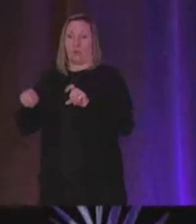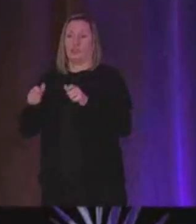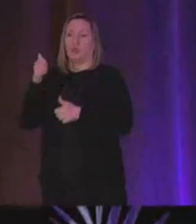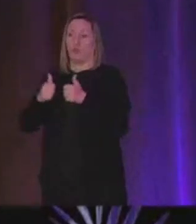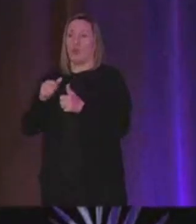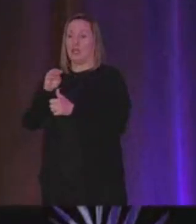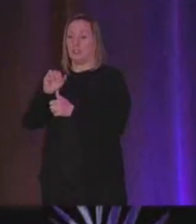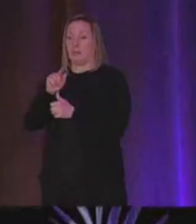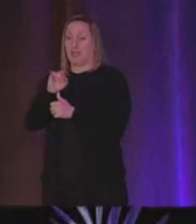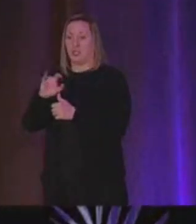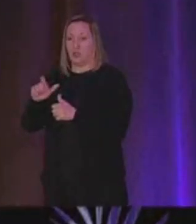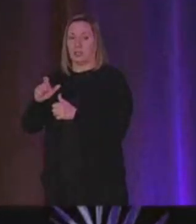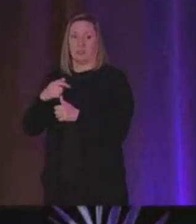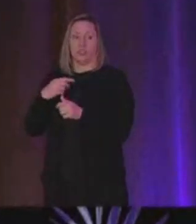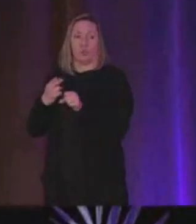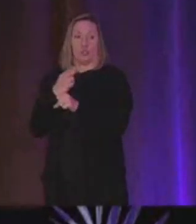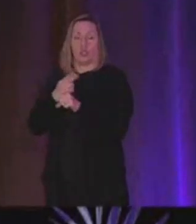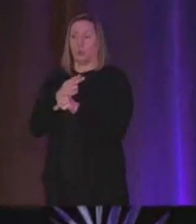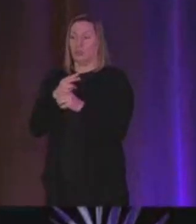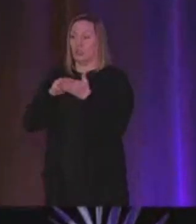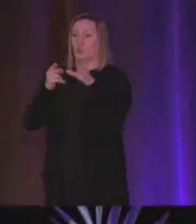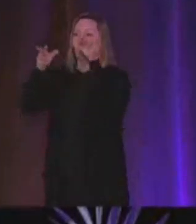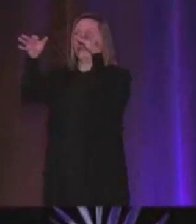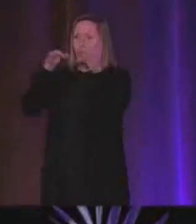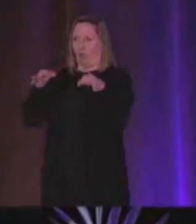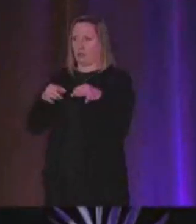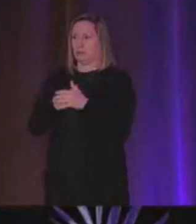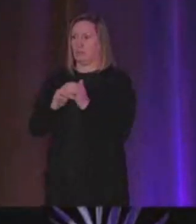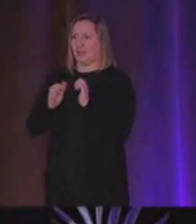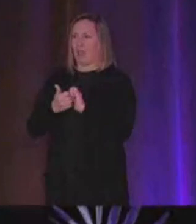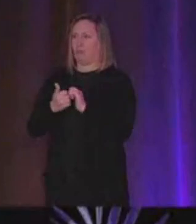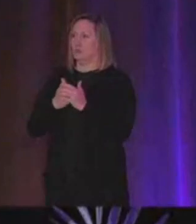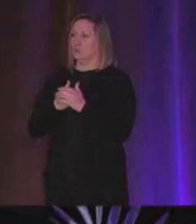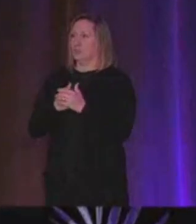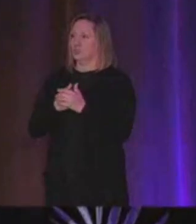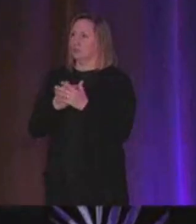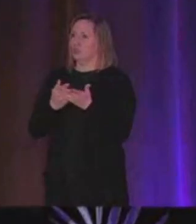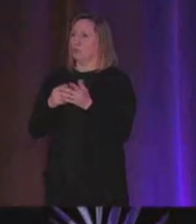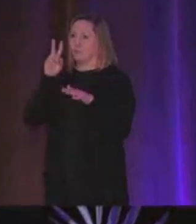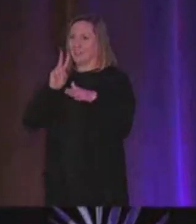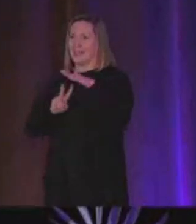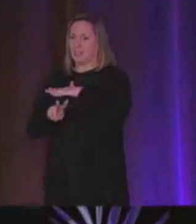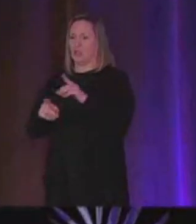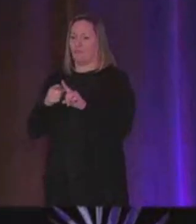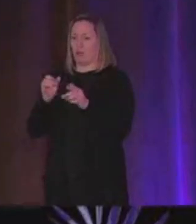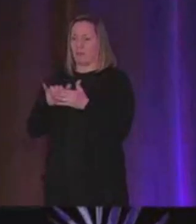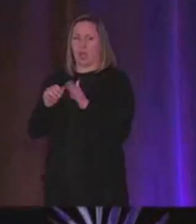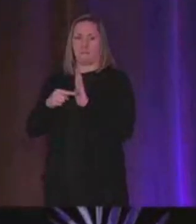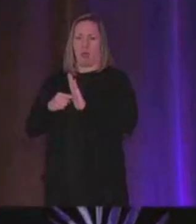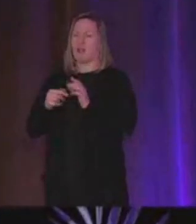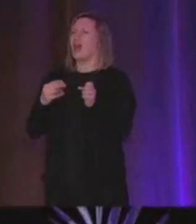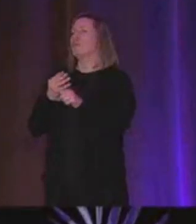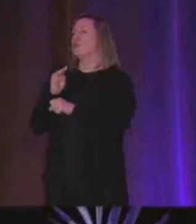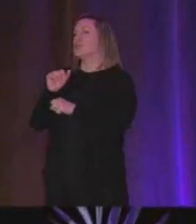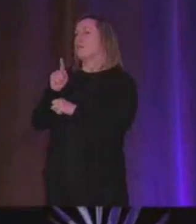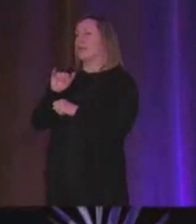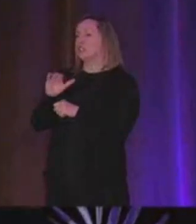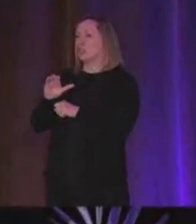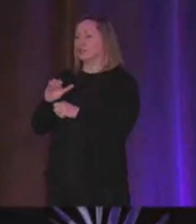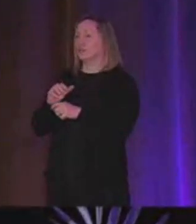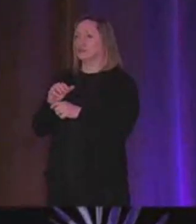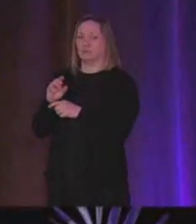metrics you will use to define, how will you evaluate your predictions made by the model. Here I'm using the metric as an